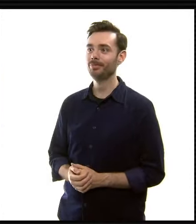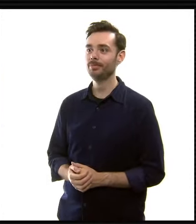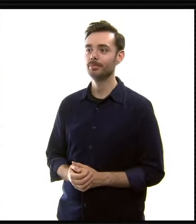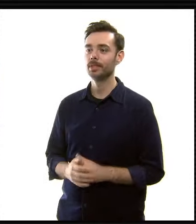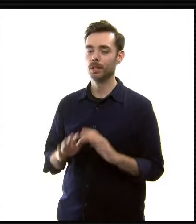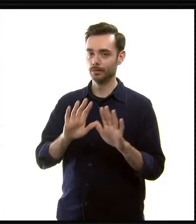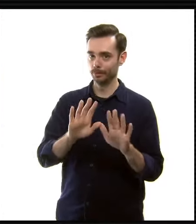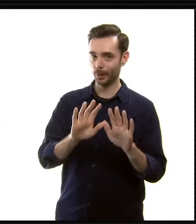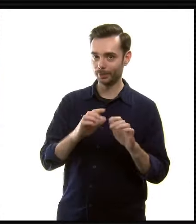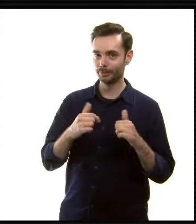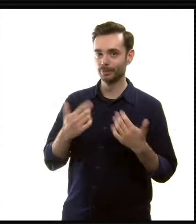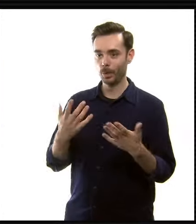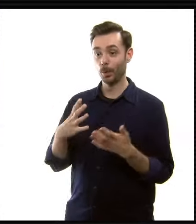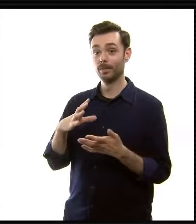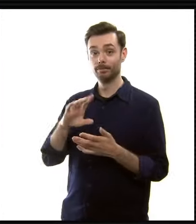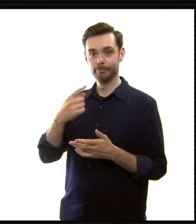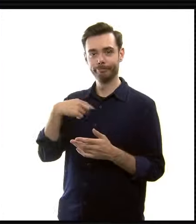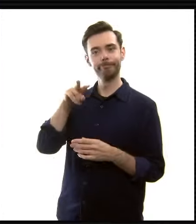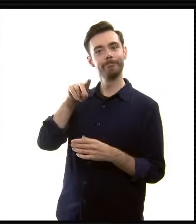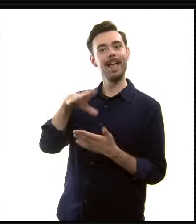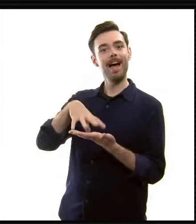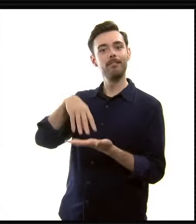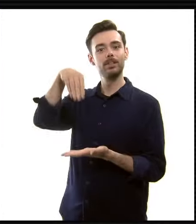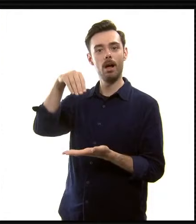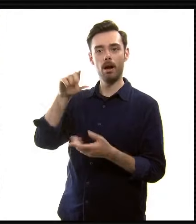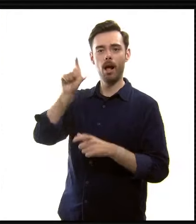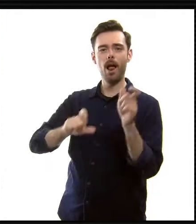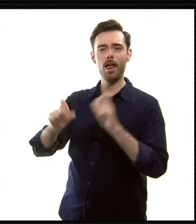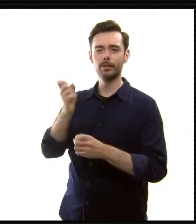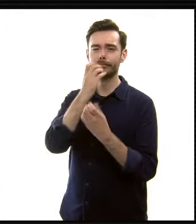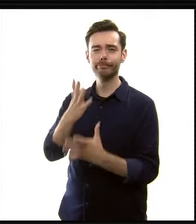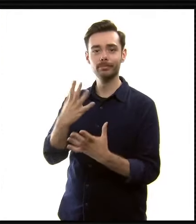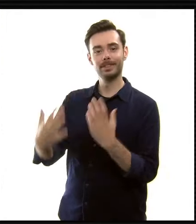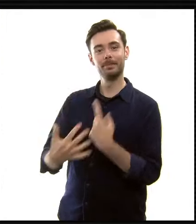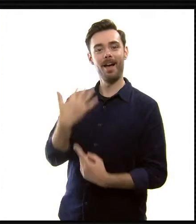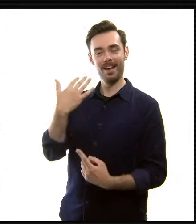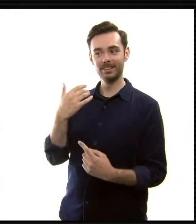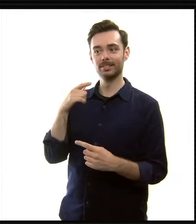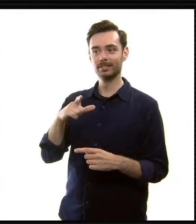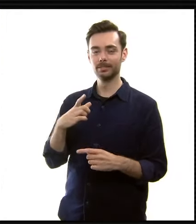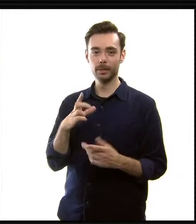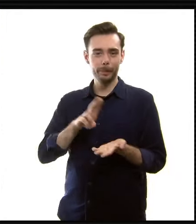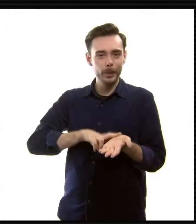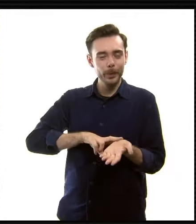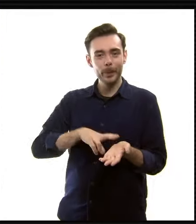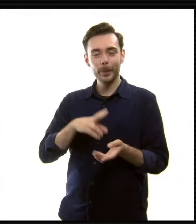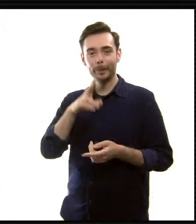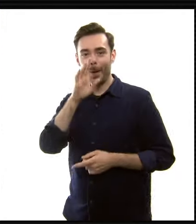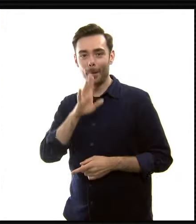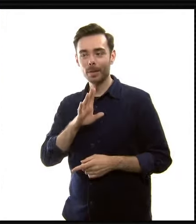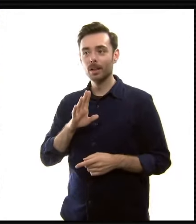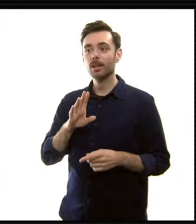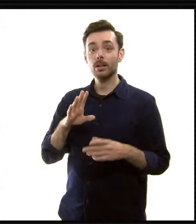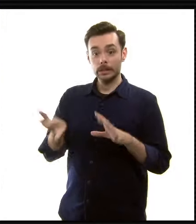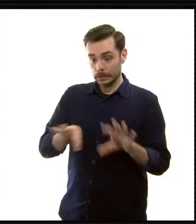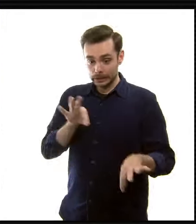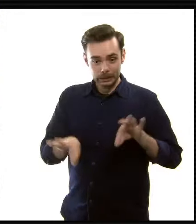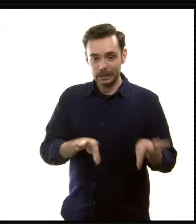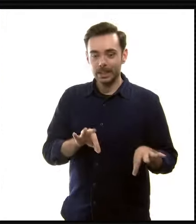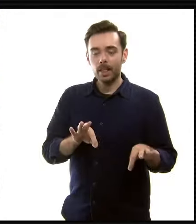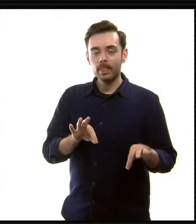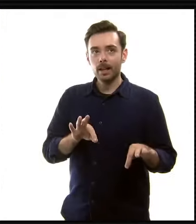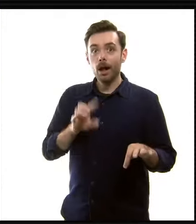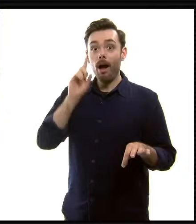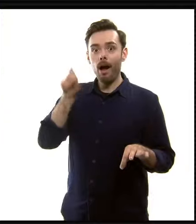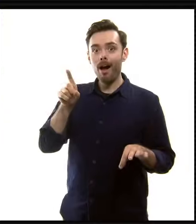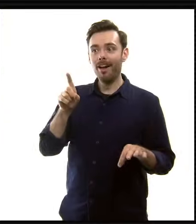Avatar sort of colour scheme. Right. And I love these iridescent bricks here, and I like the blues and the purples. And then it all just sort of came together, and all of a sudden I had these